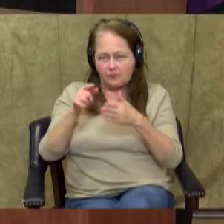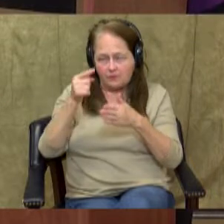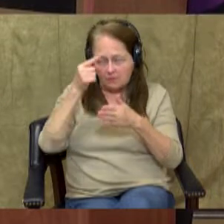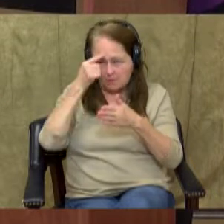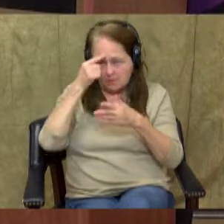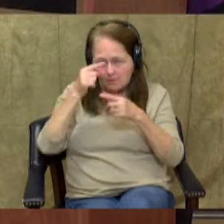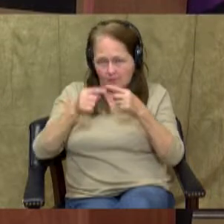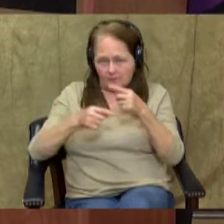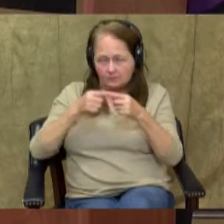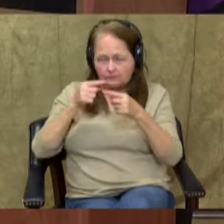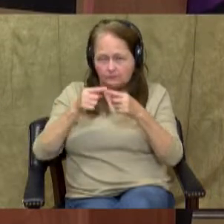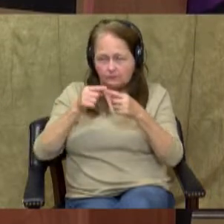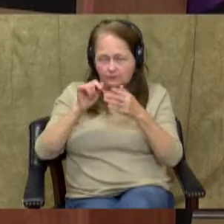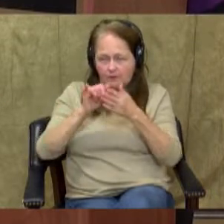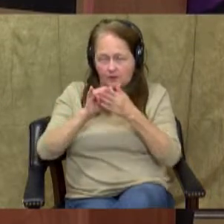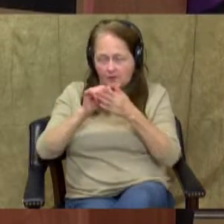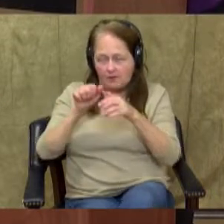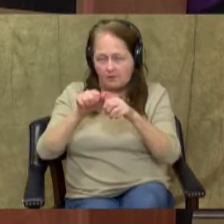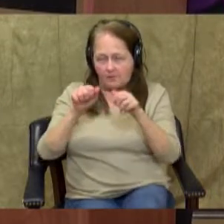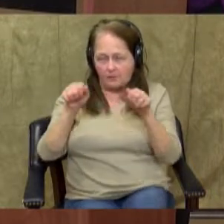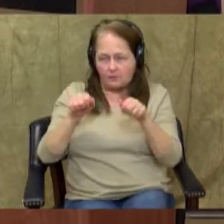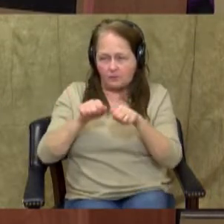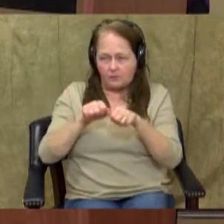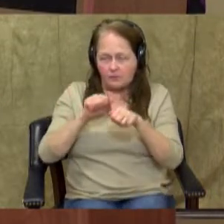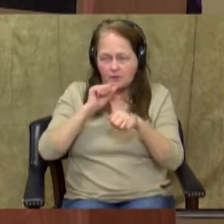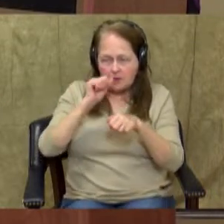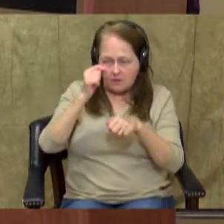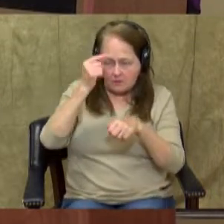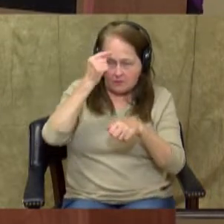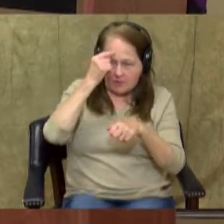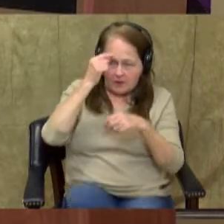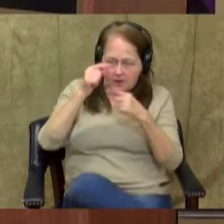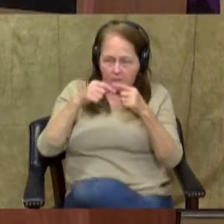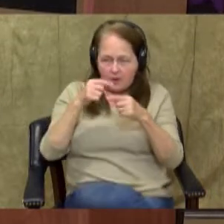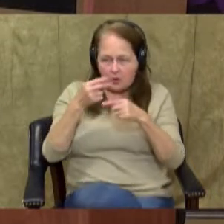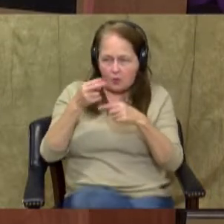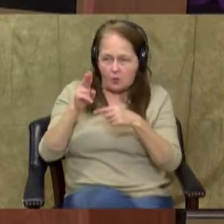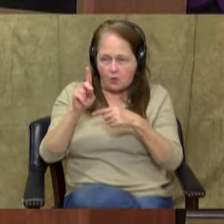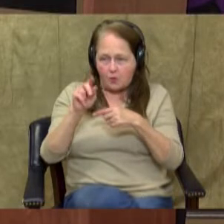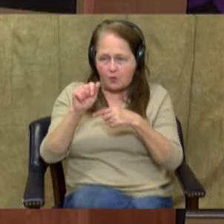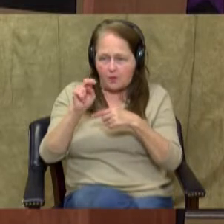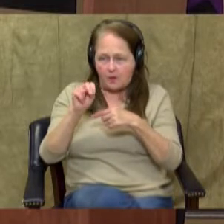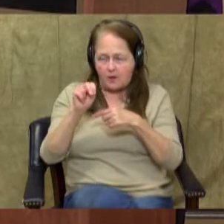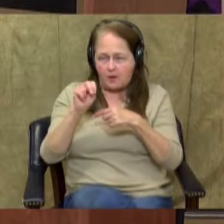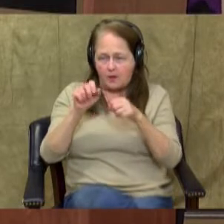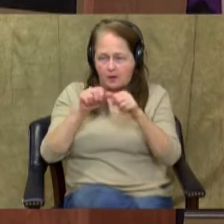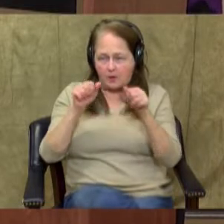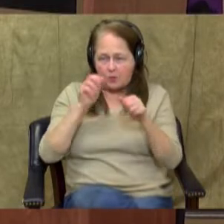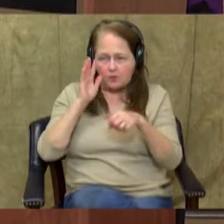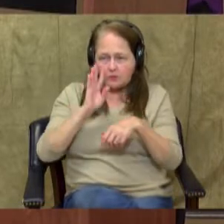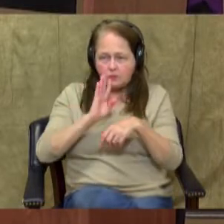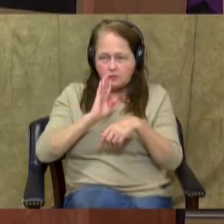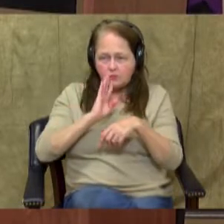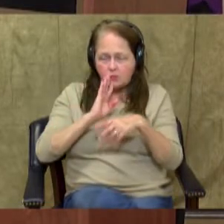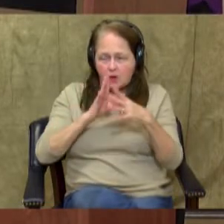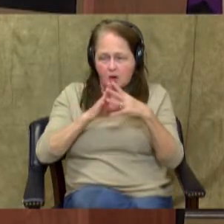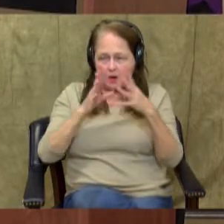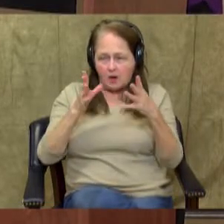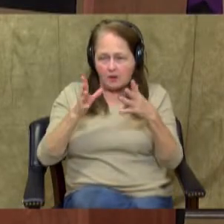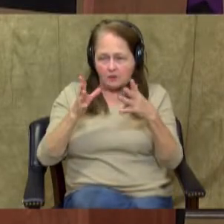think about this area, you may not think about urban areas at first, but we're going to talk about those a lot